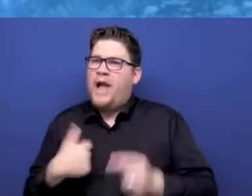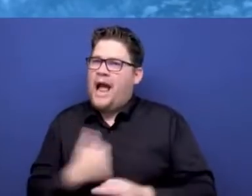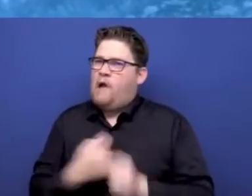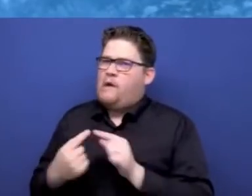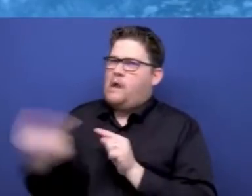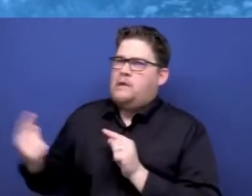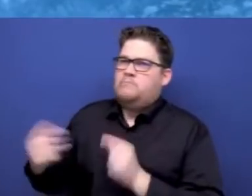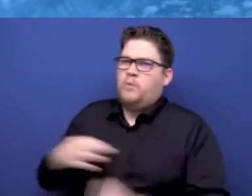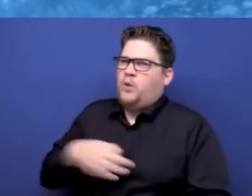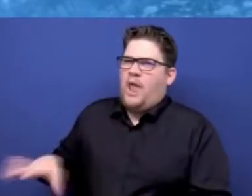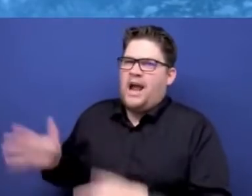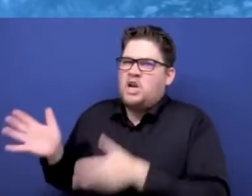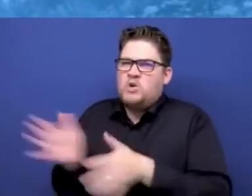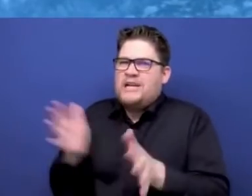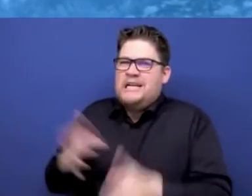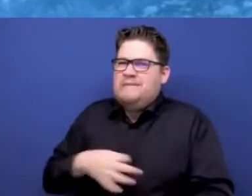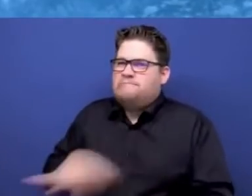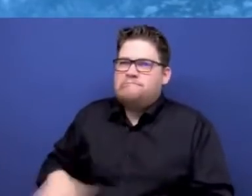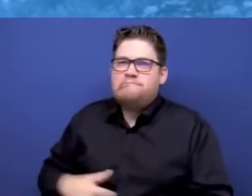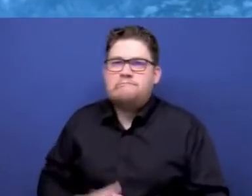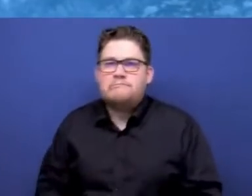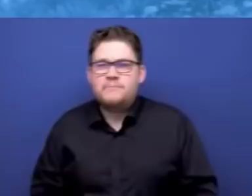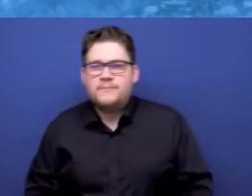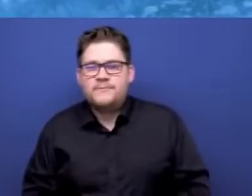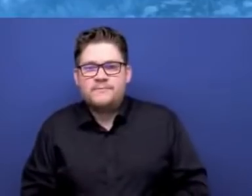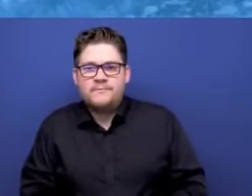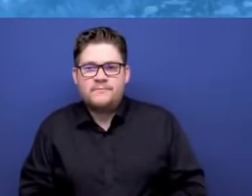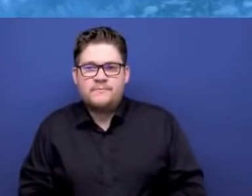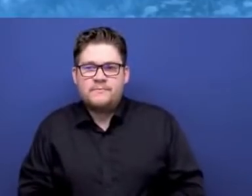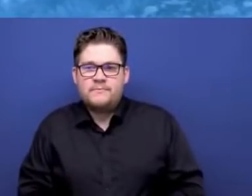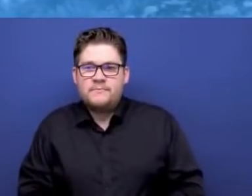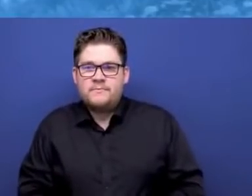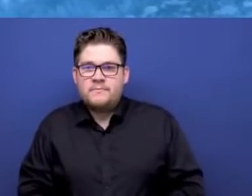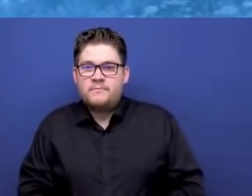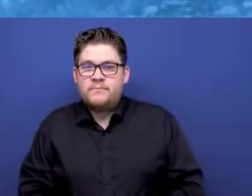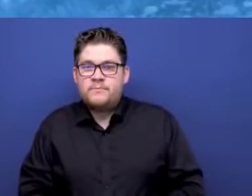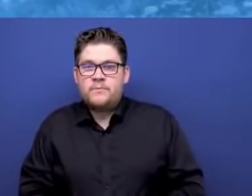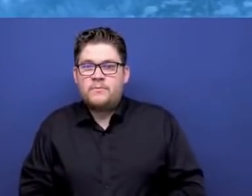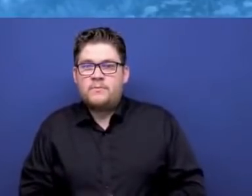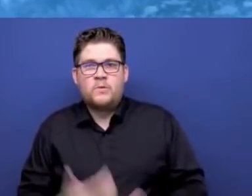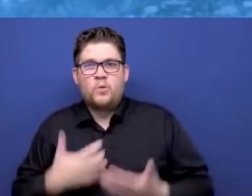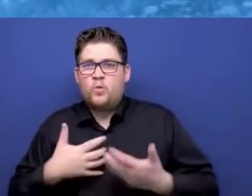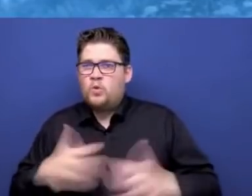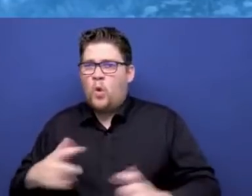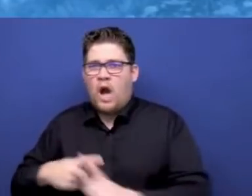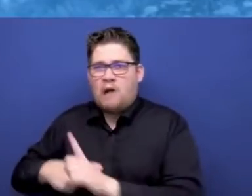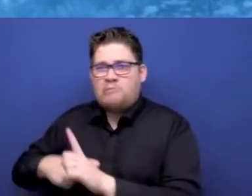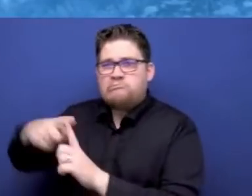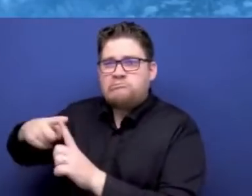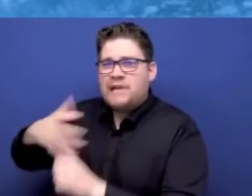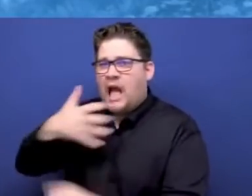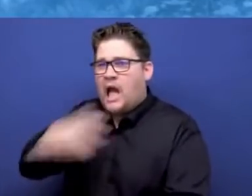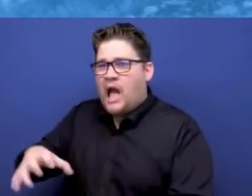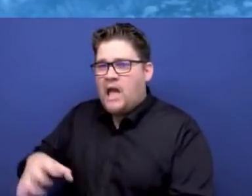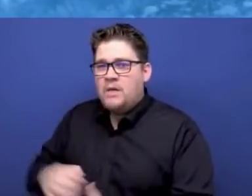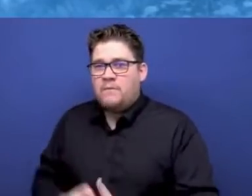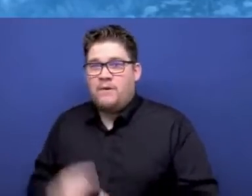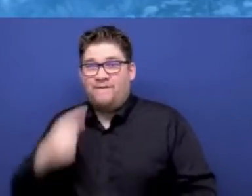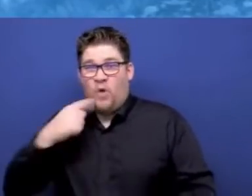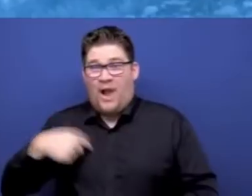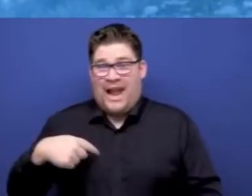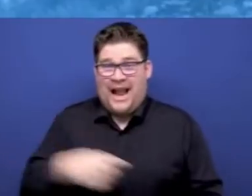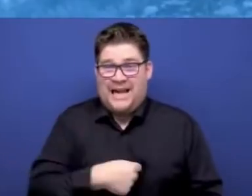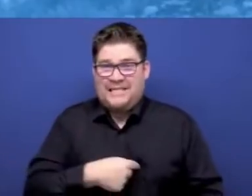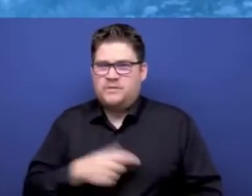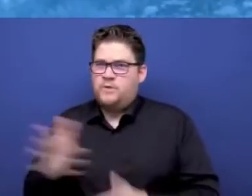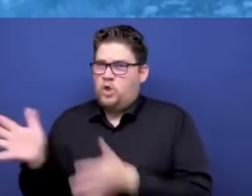It's the wind that we're really concerned about. So we're, our intelligence right now is telling us that we shouldn't see